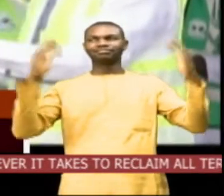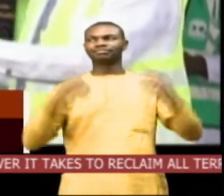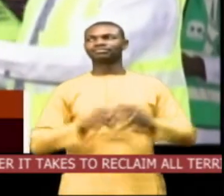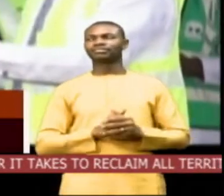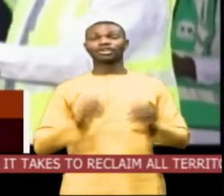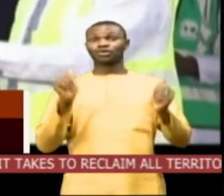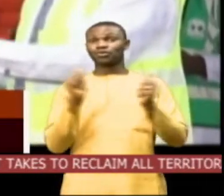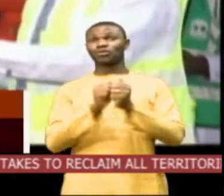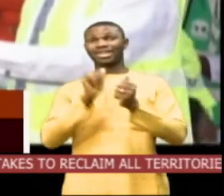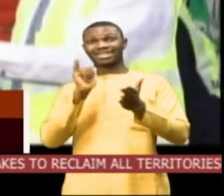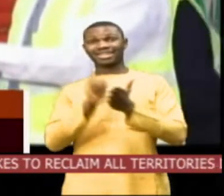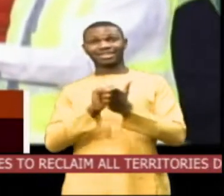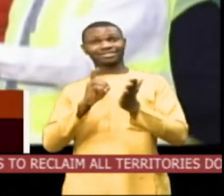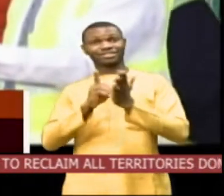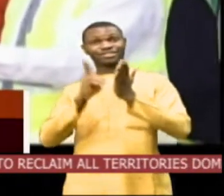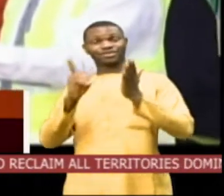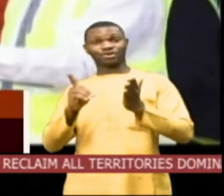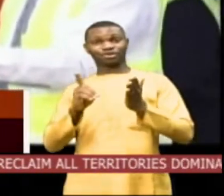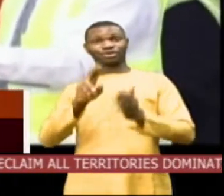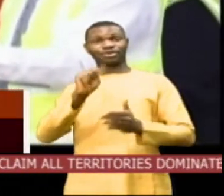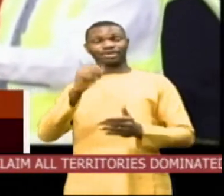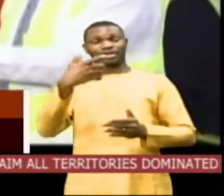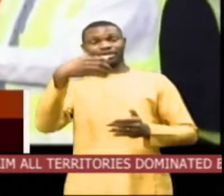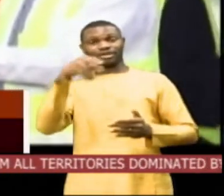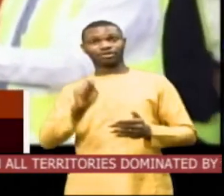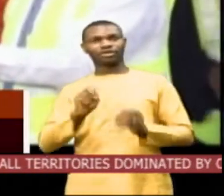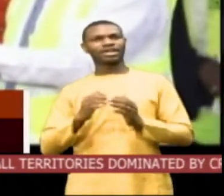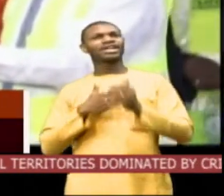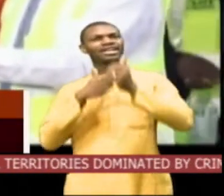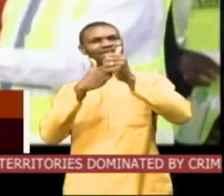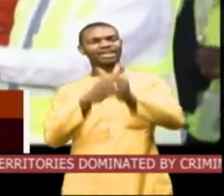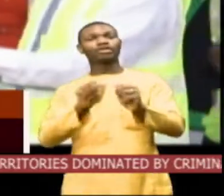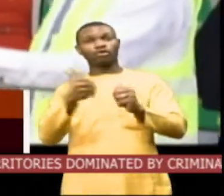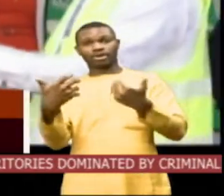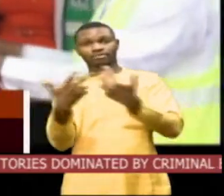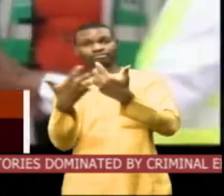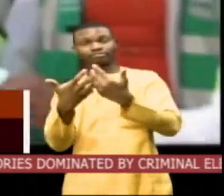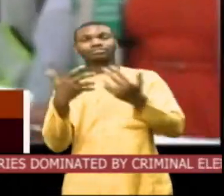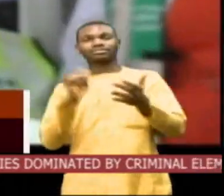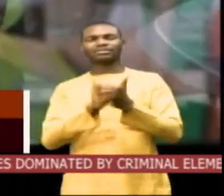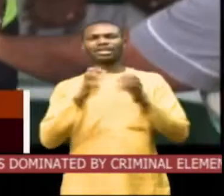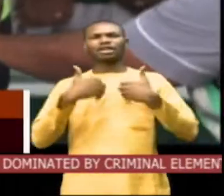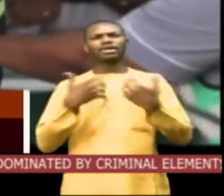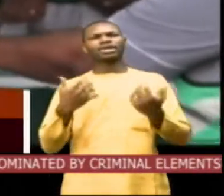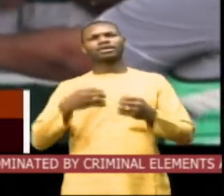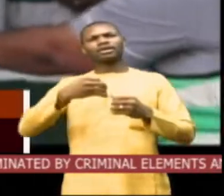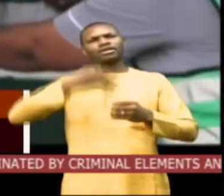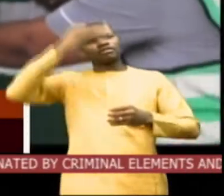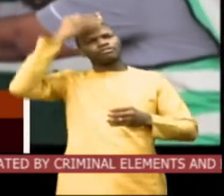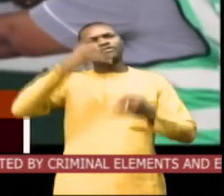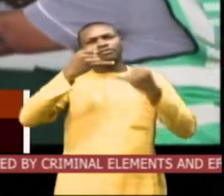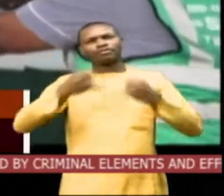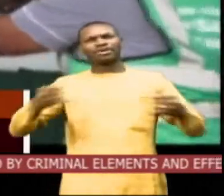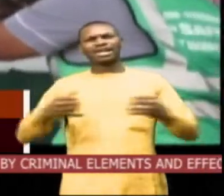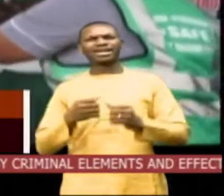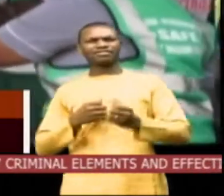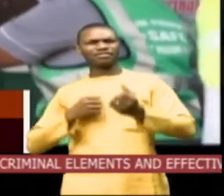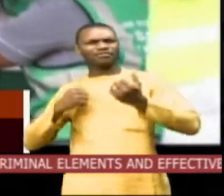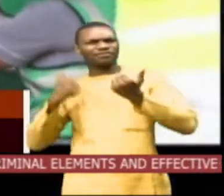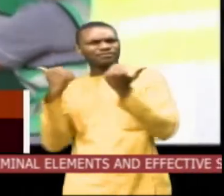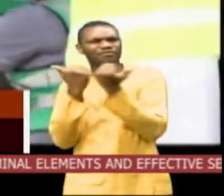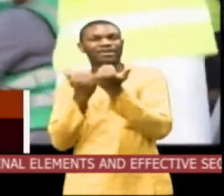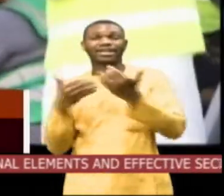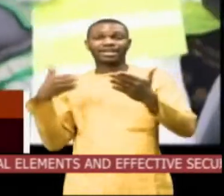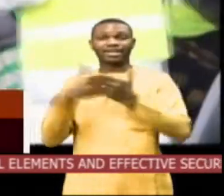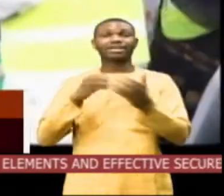With that, Dr. Cyprian Ngang led his colleagues, who have been at the front line in the fight against the pandemic, to become the